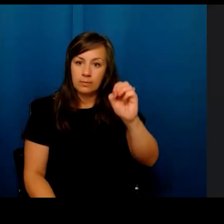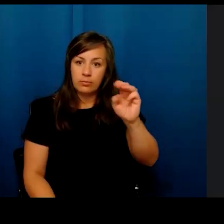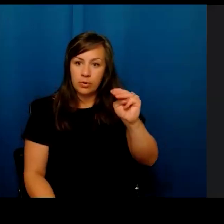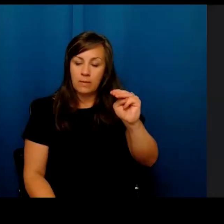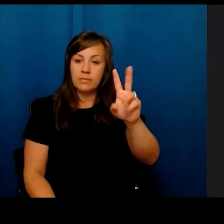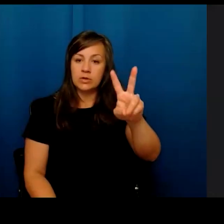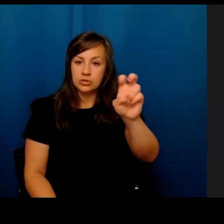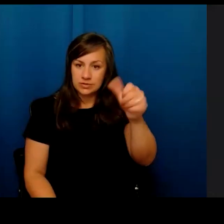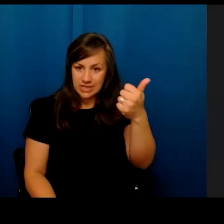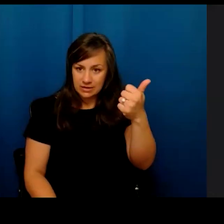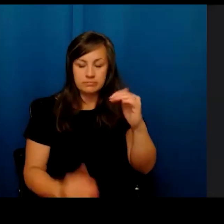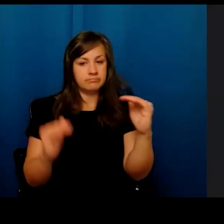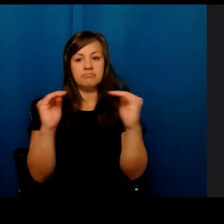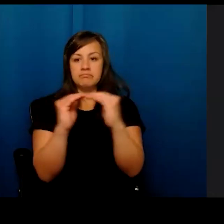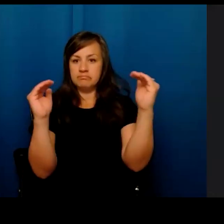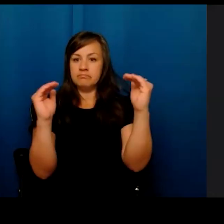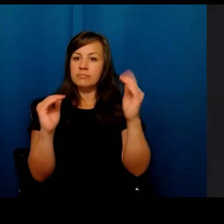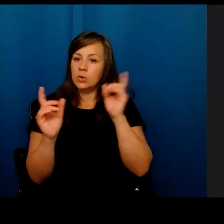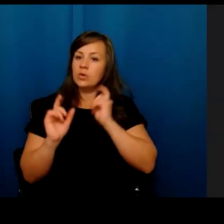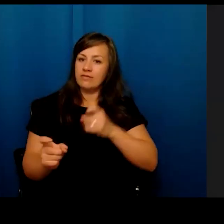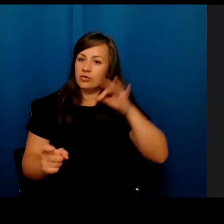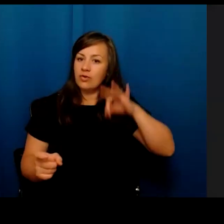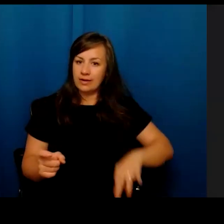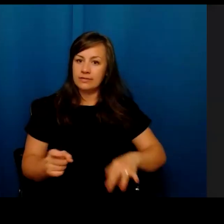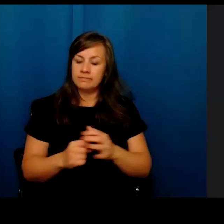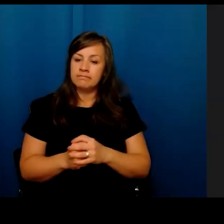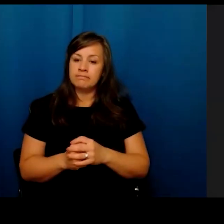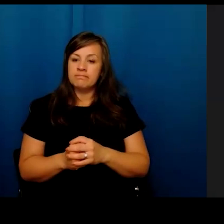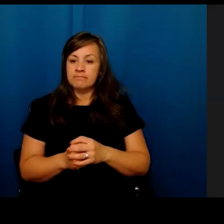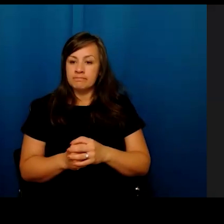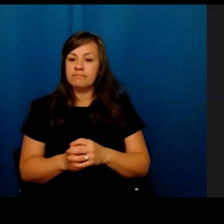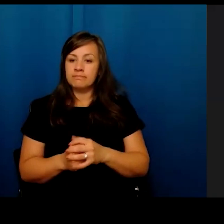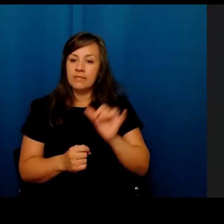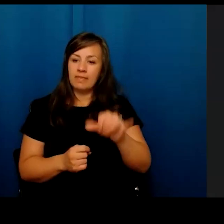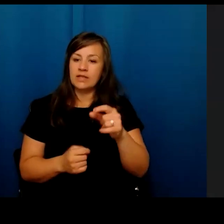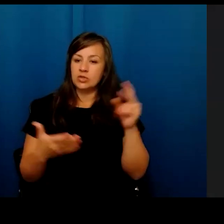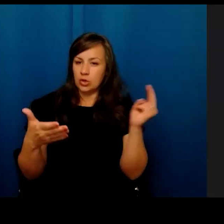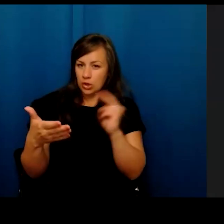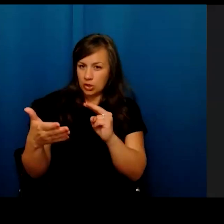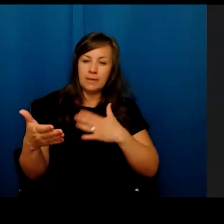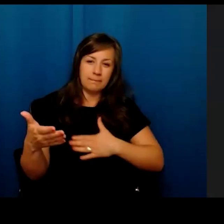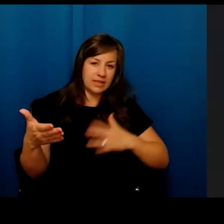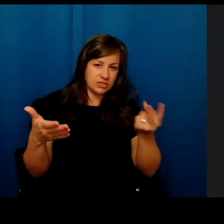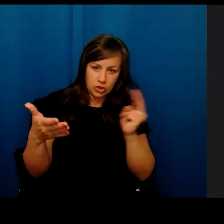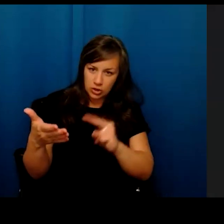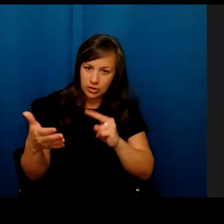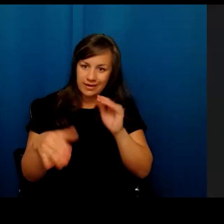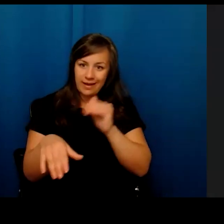course at SPS. So you would wind up getting credit for that. But that's where you need to look, is your